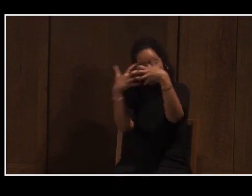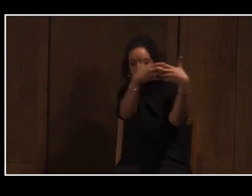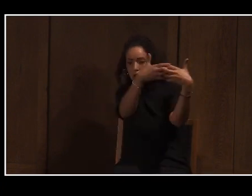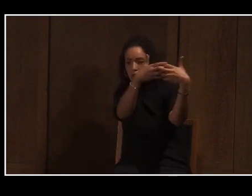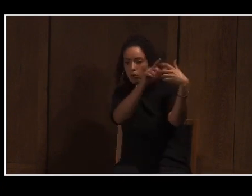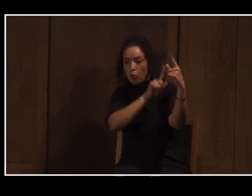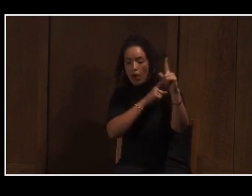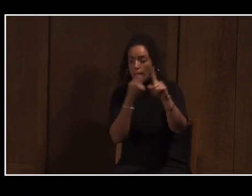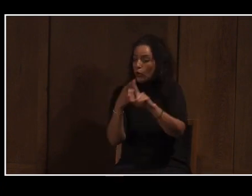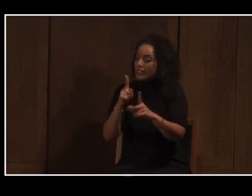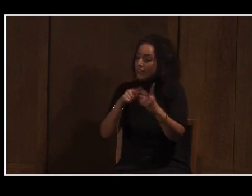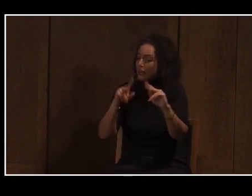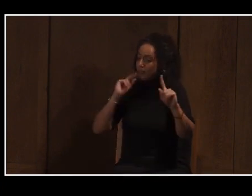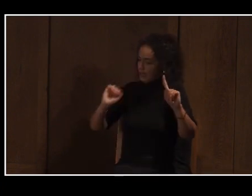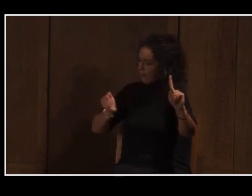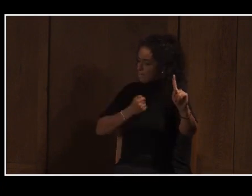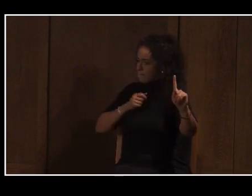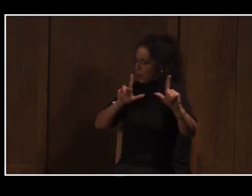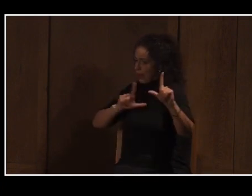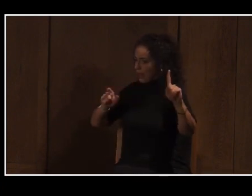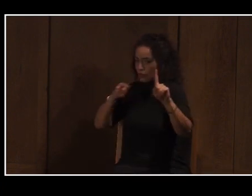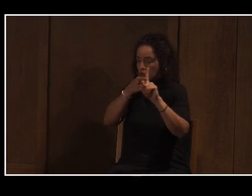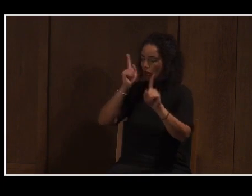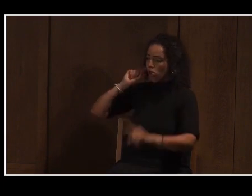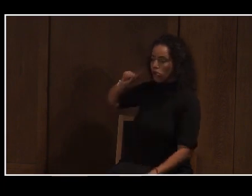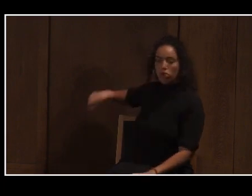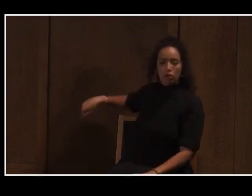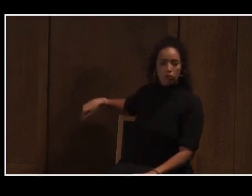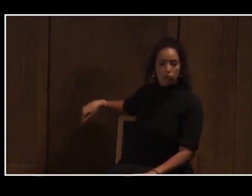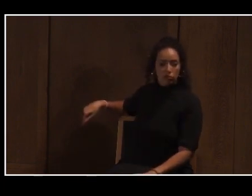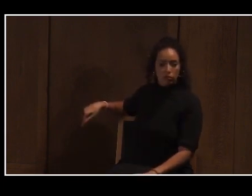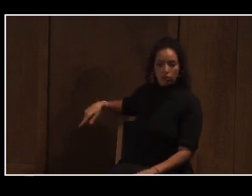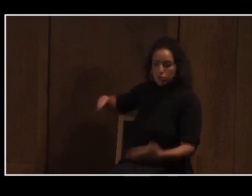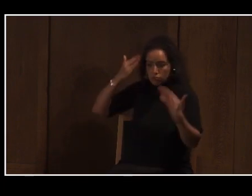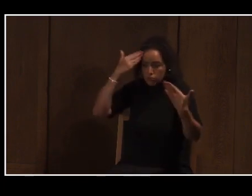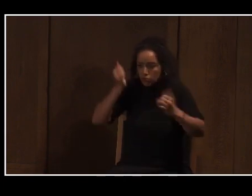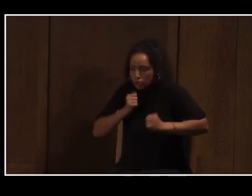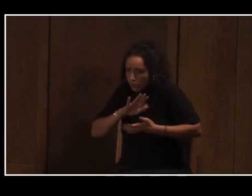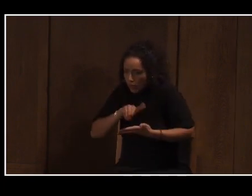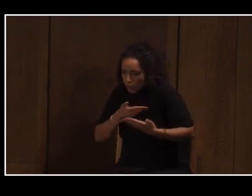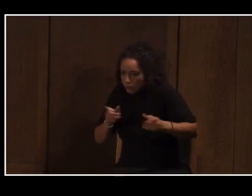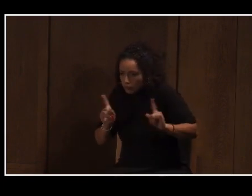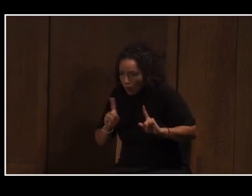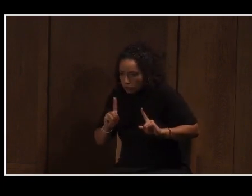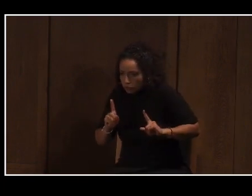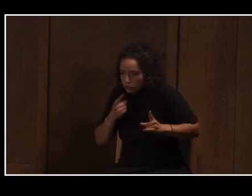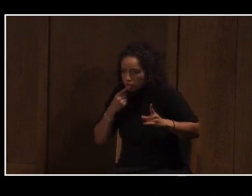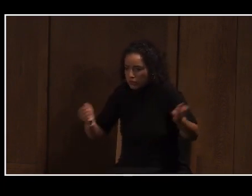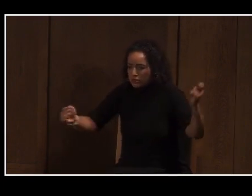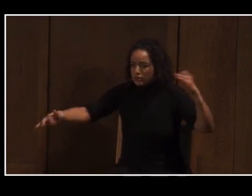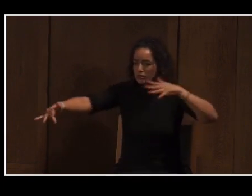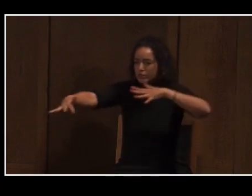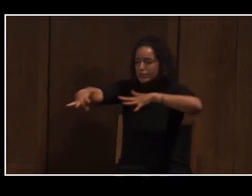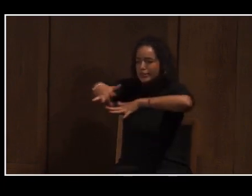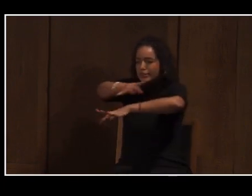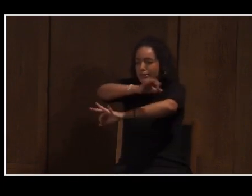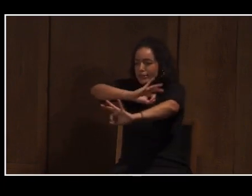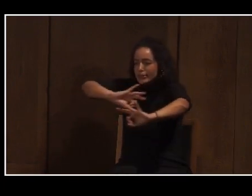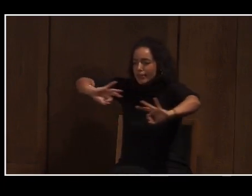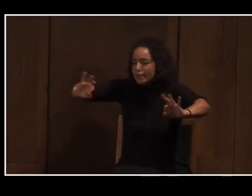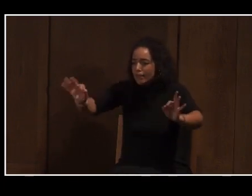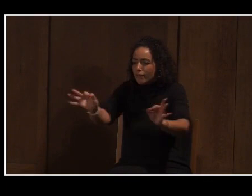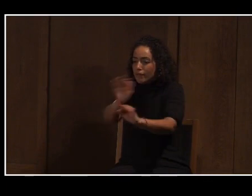mine. And furthermore, I don't even know what's my language. My language is the symphony of